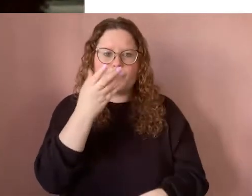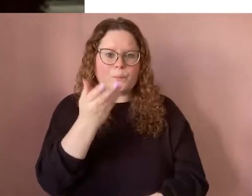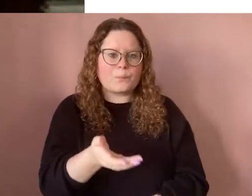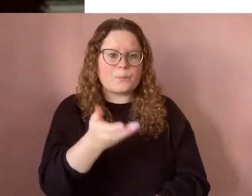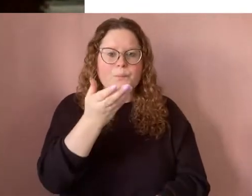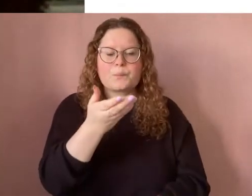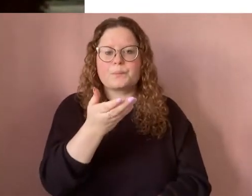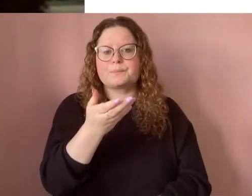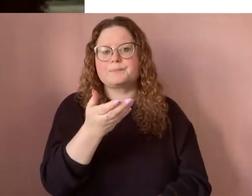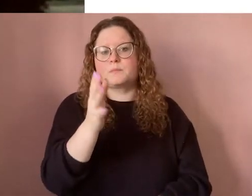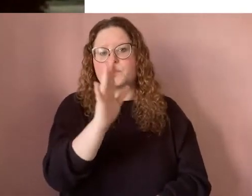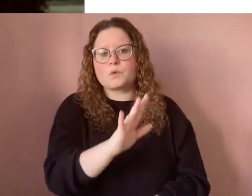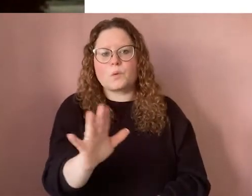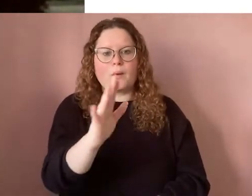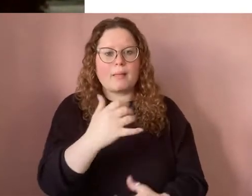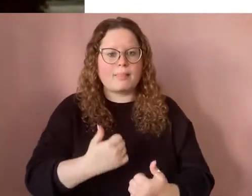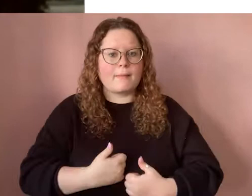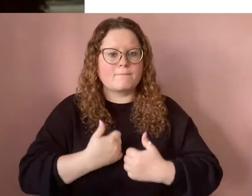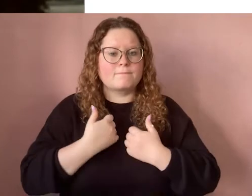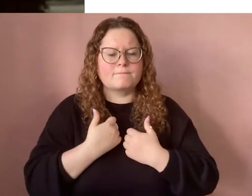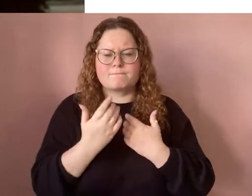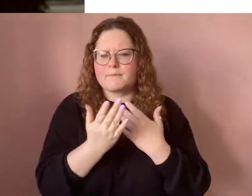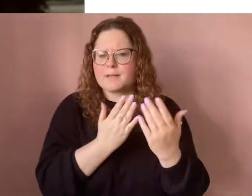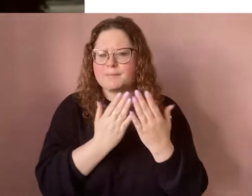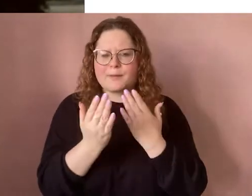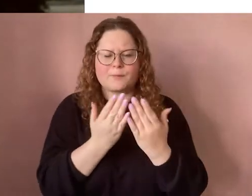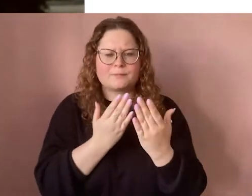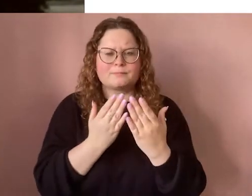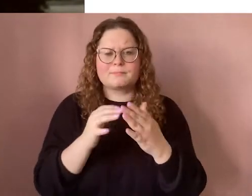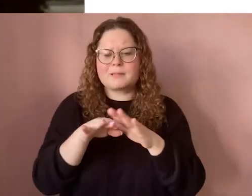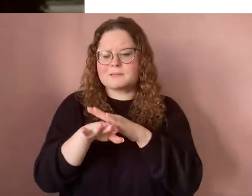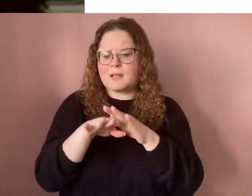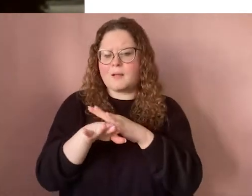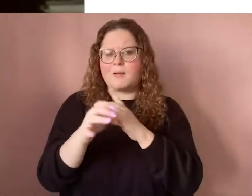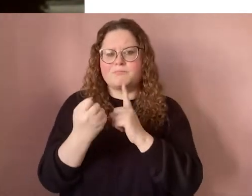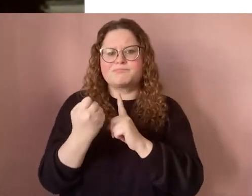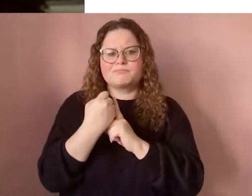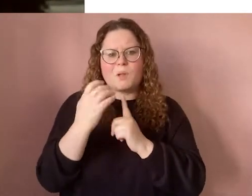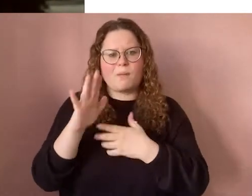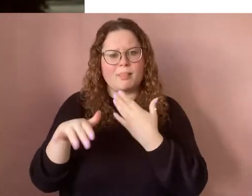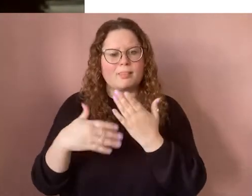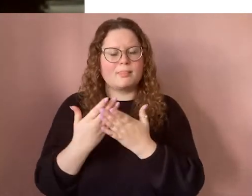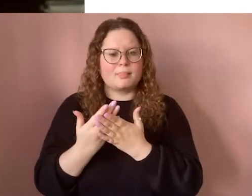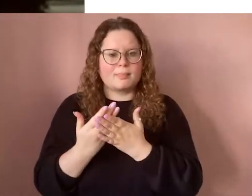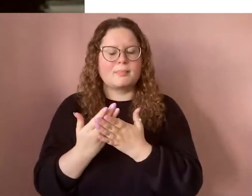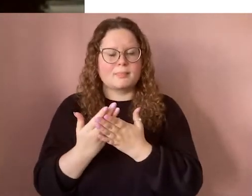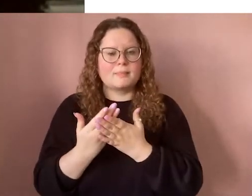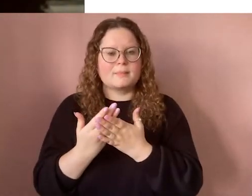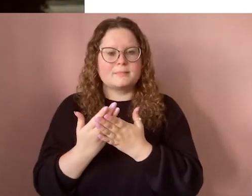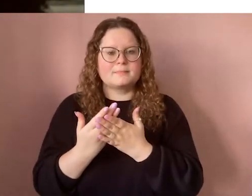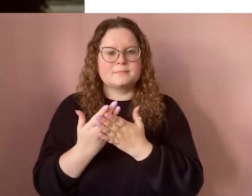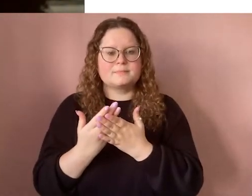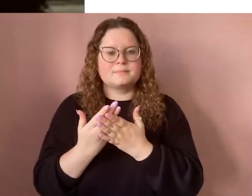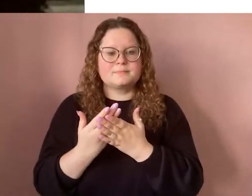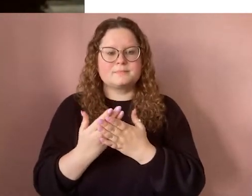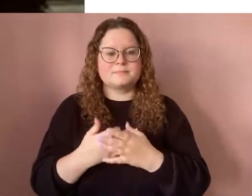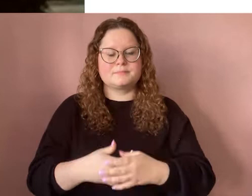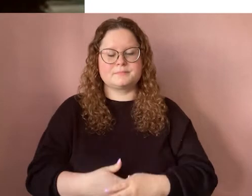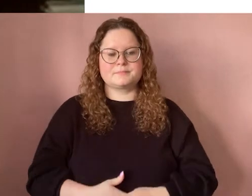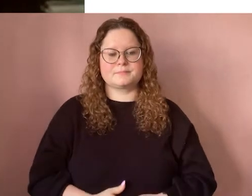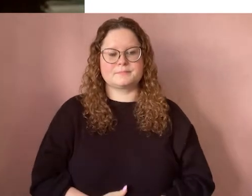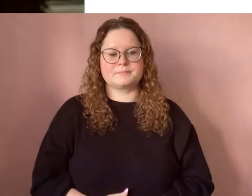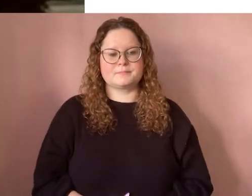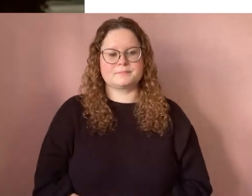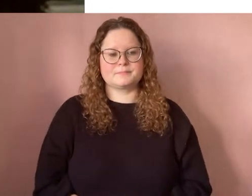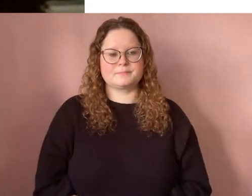in which we conduct our lives and the challenges we bear in so doing. So we're here, the phrase which I have